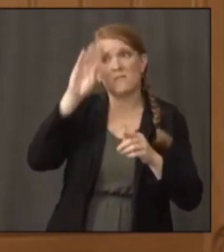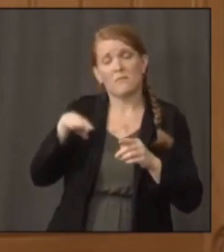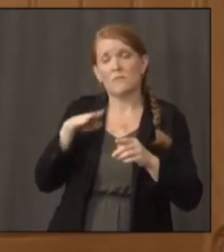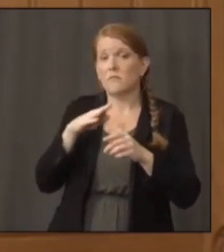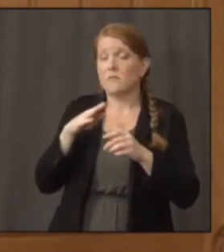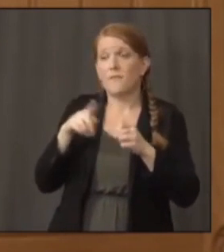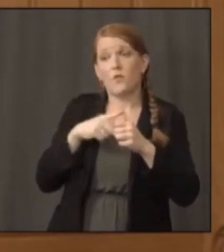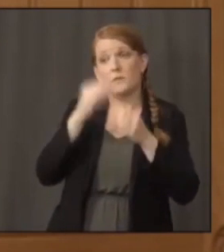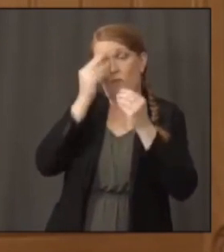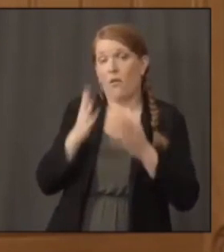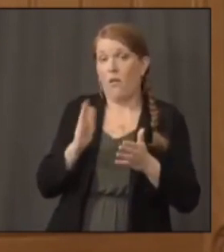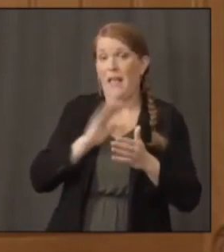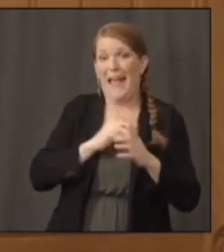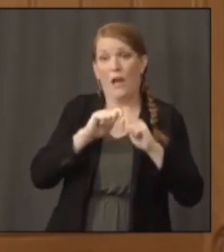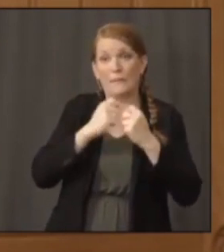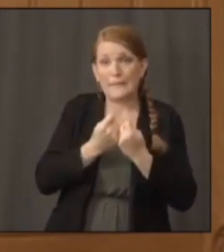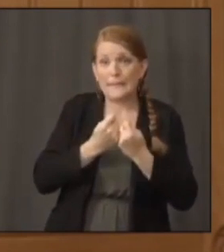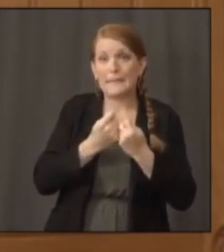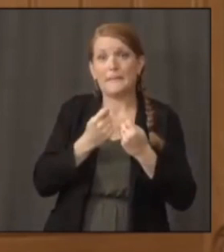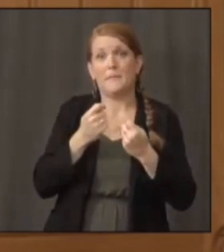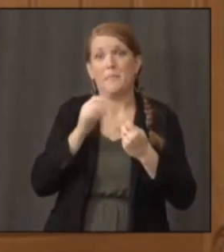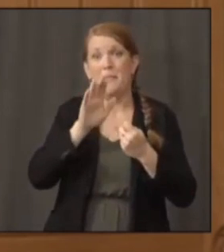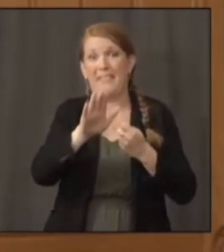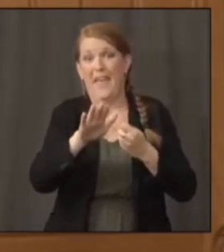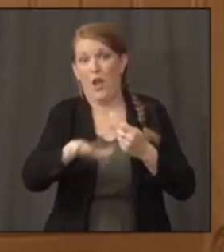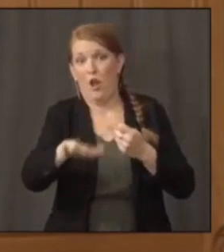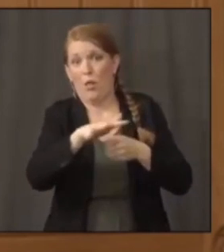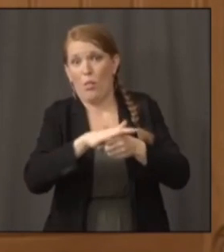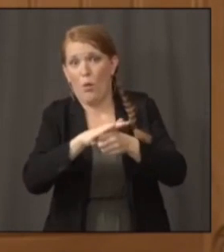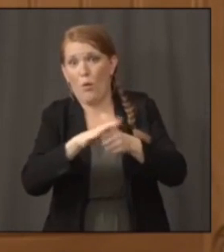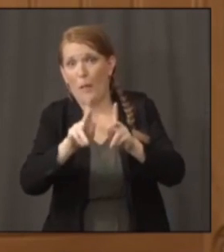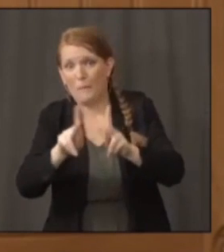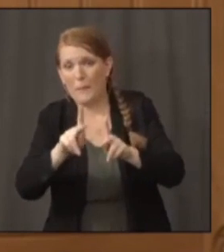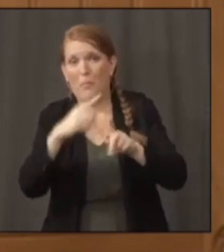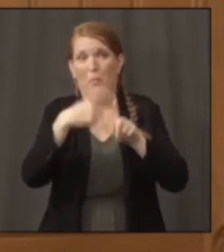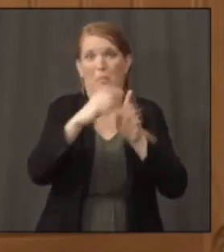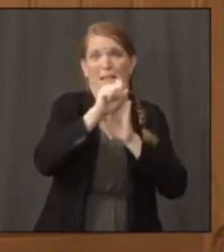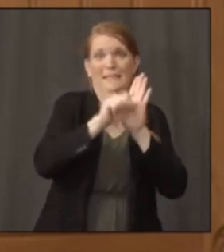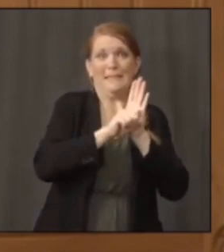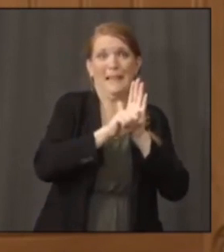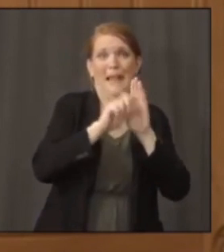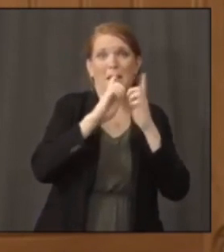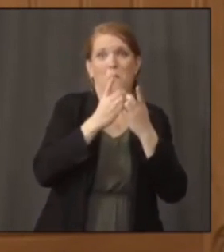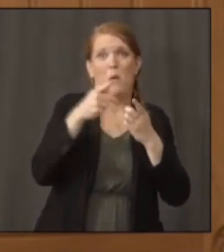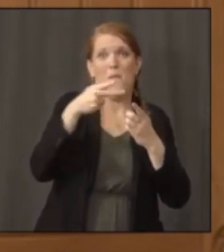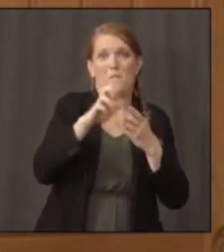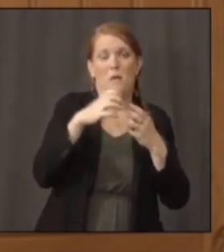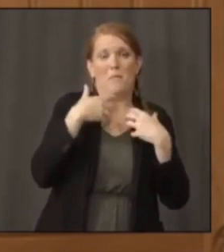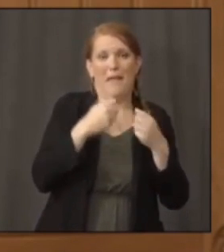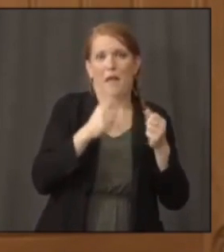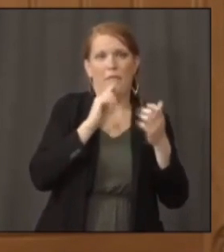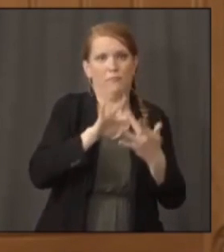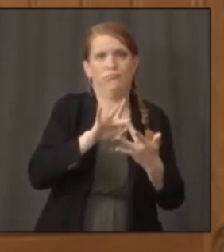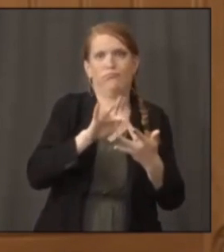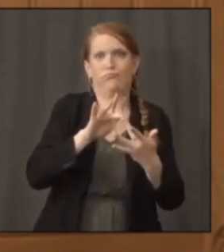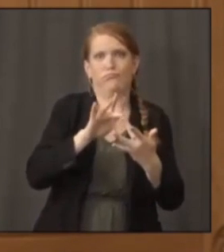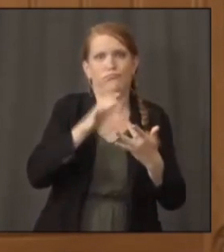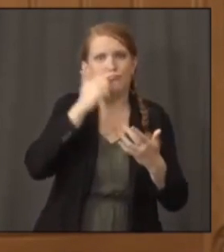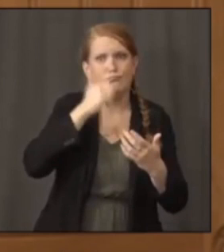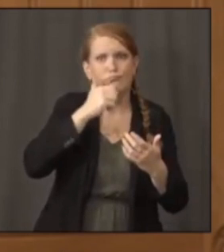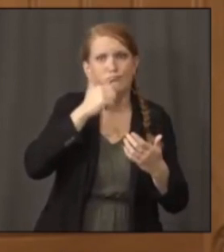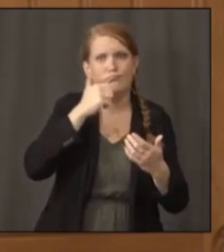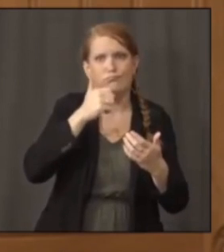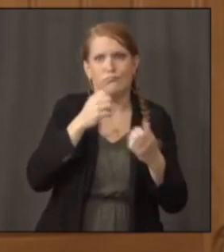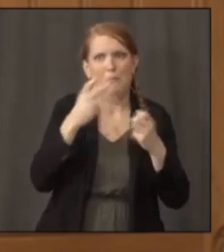local health department there, the municipal leaders, and our State Department of Public Health is in regular contact multiple times a day with the